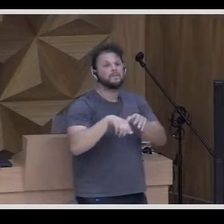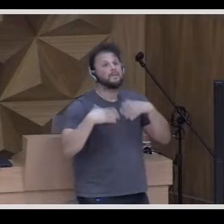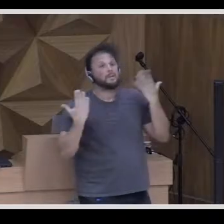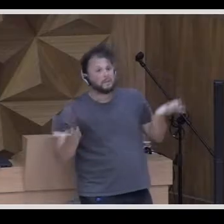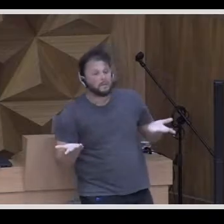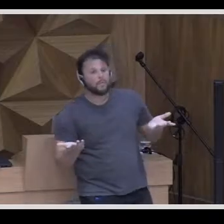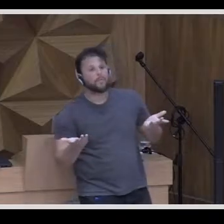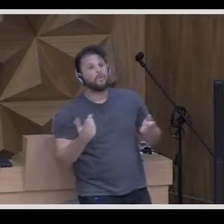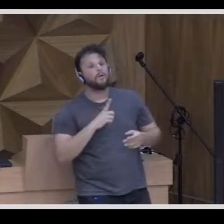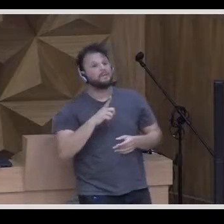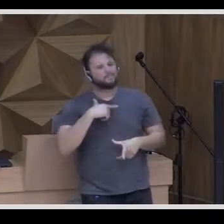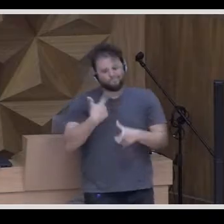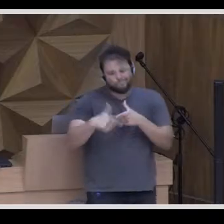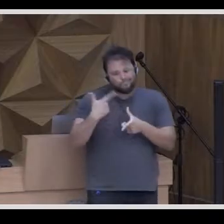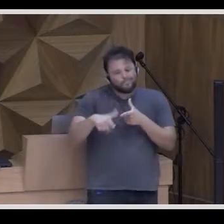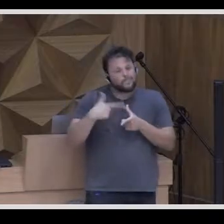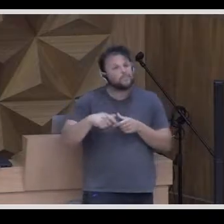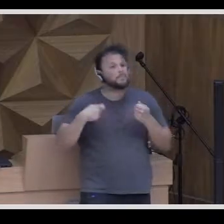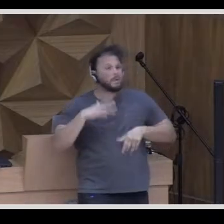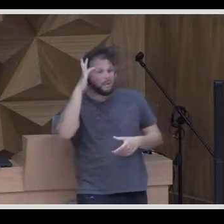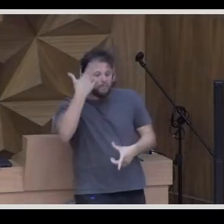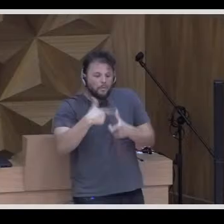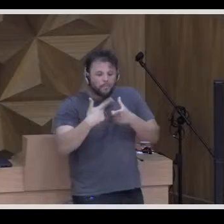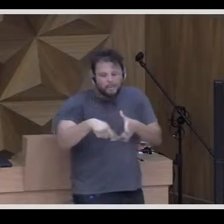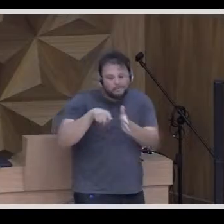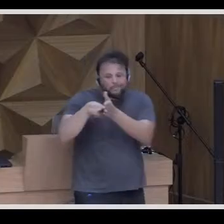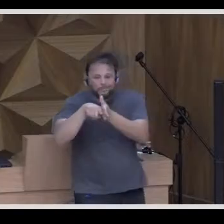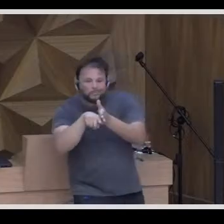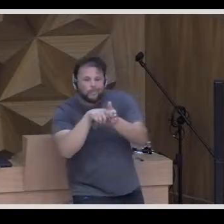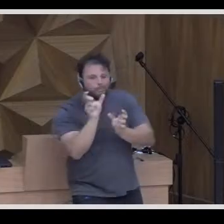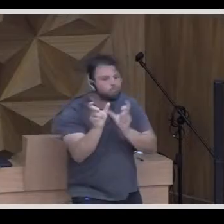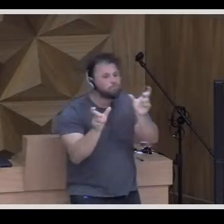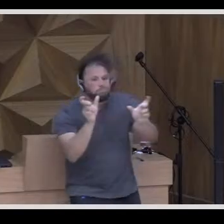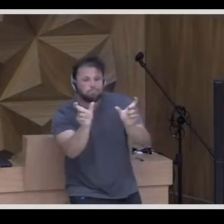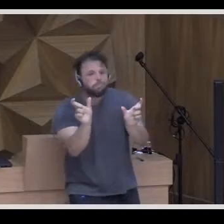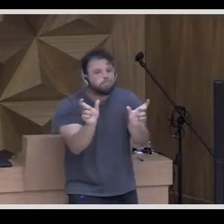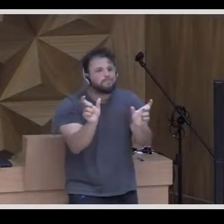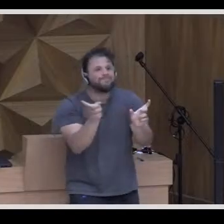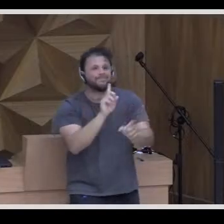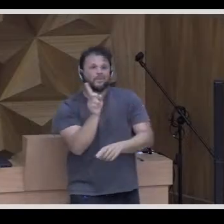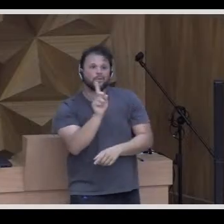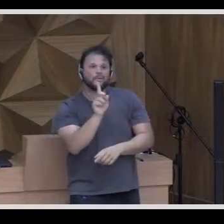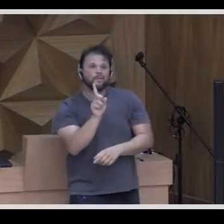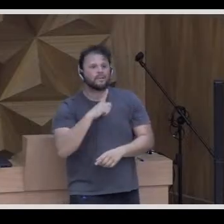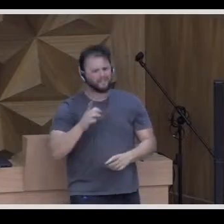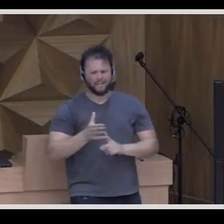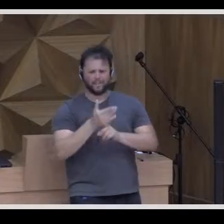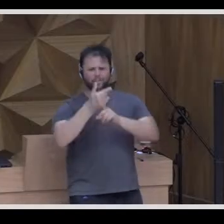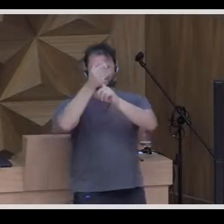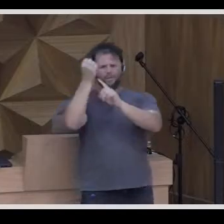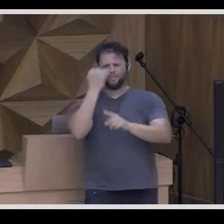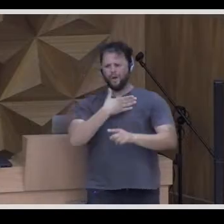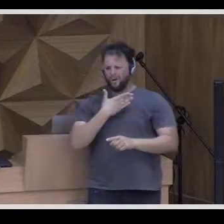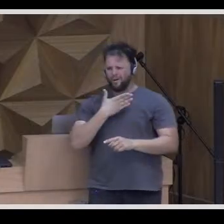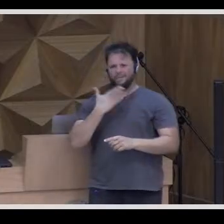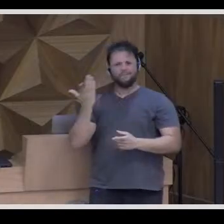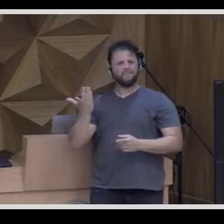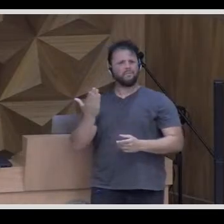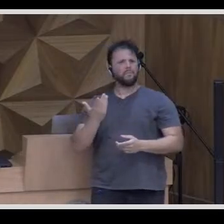it, investigate the technology, it's like, here's a really good new piece of technology, what can we do with it?